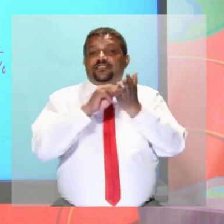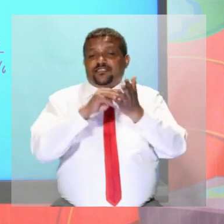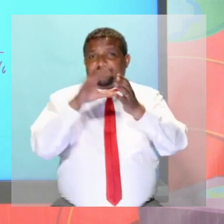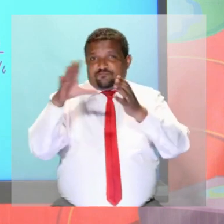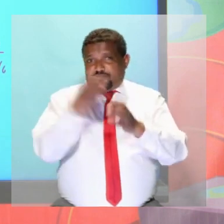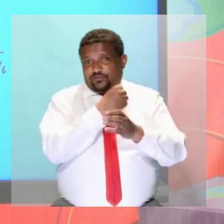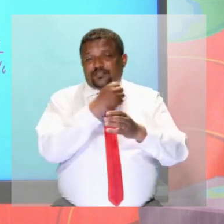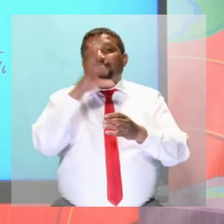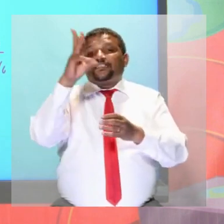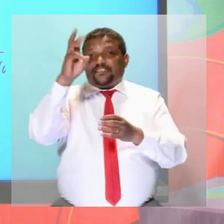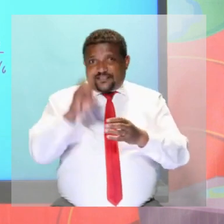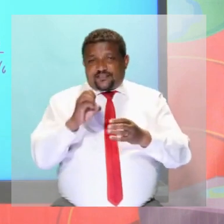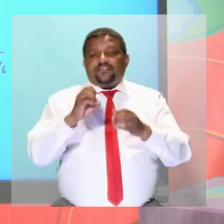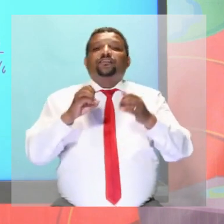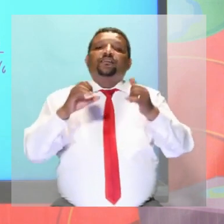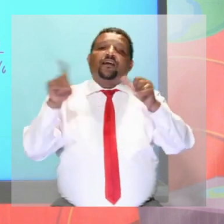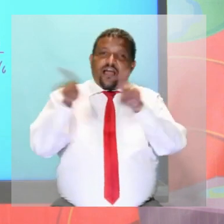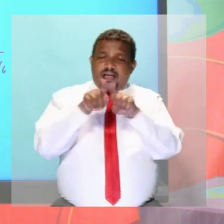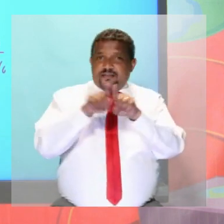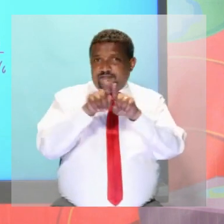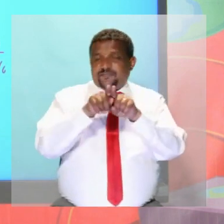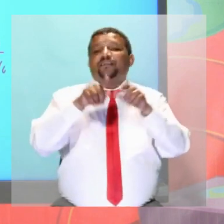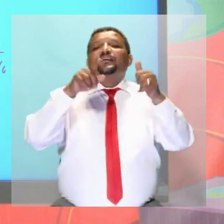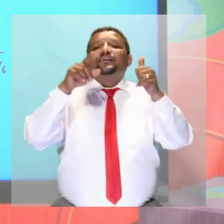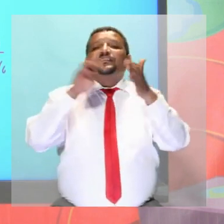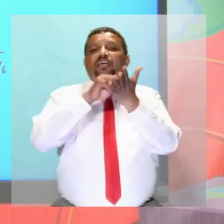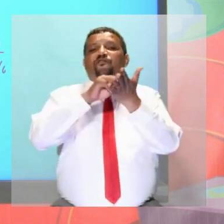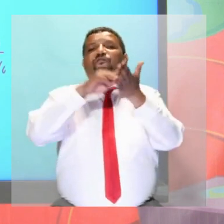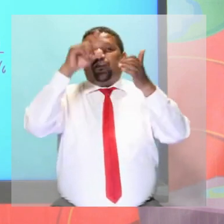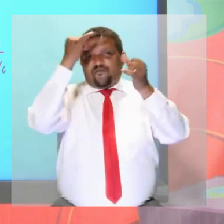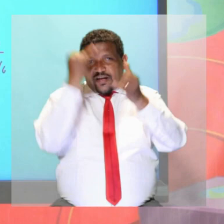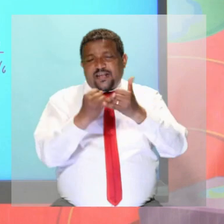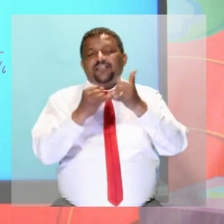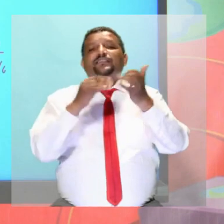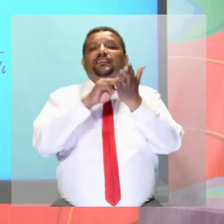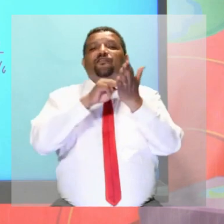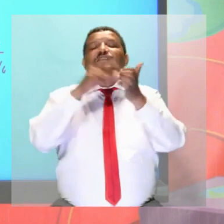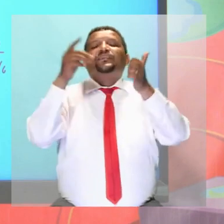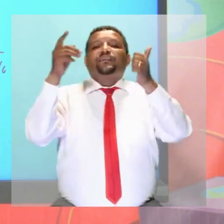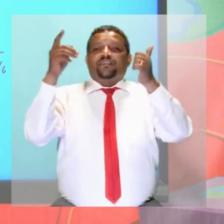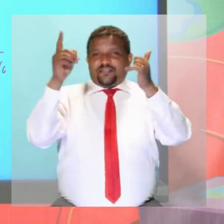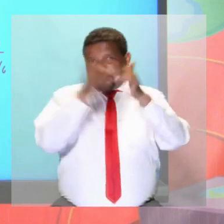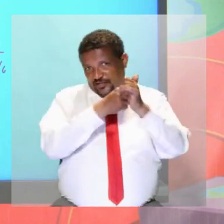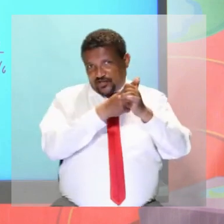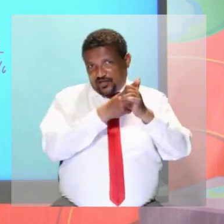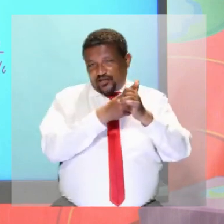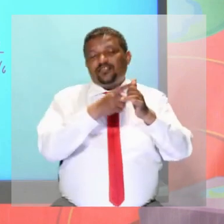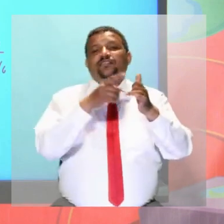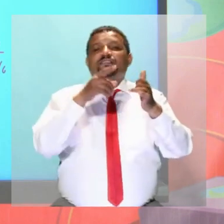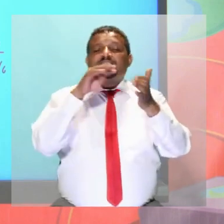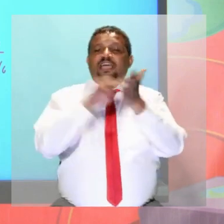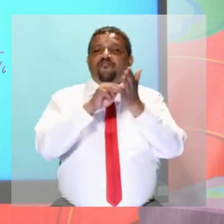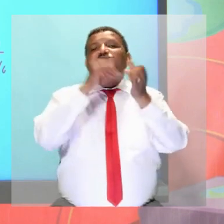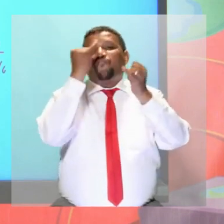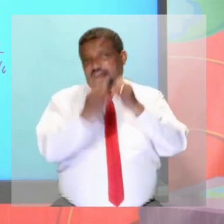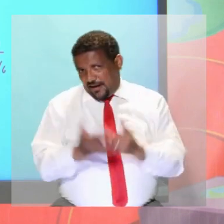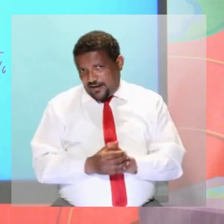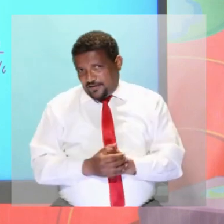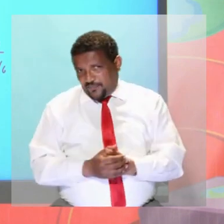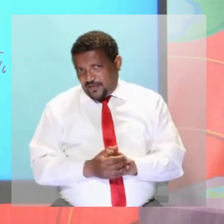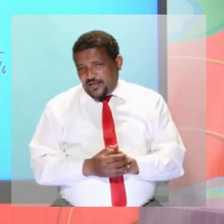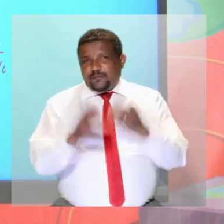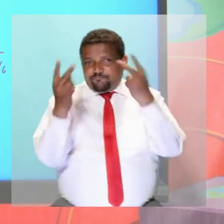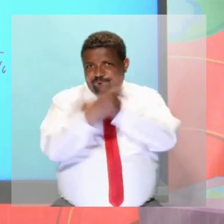60 as teff final and teff initial and this 50 as teff final. So when